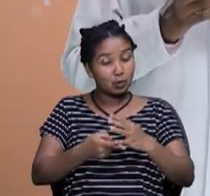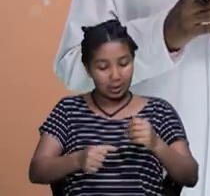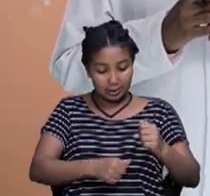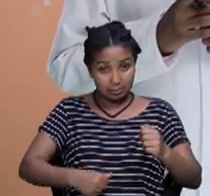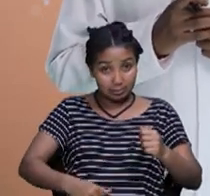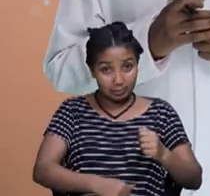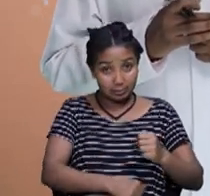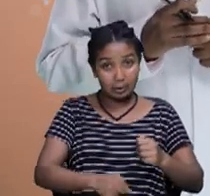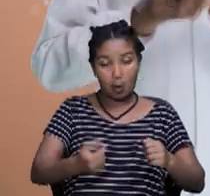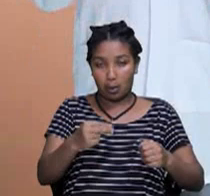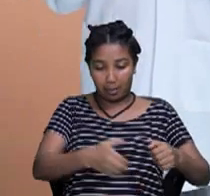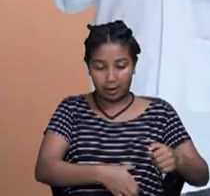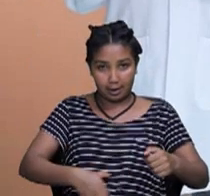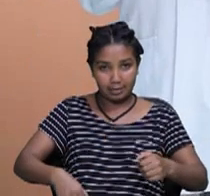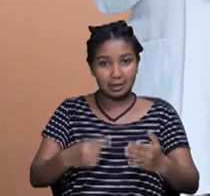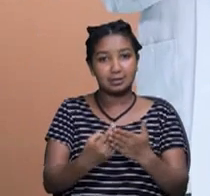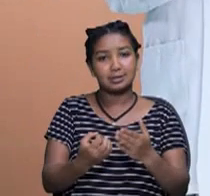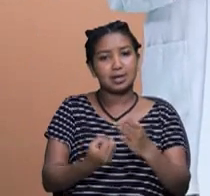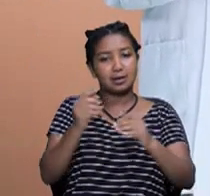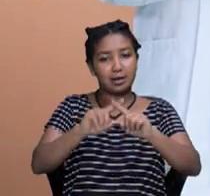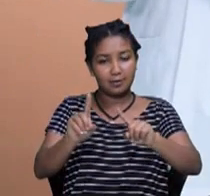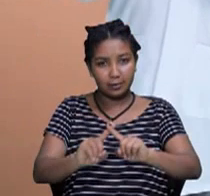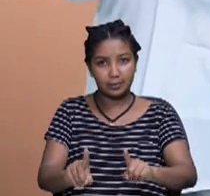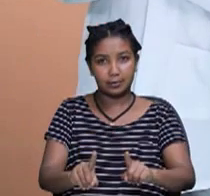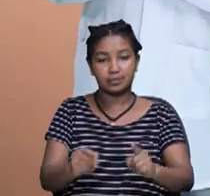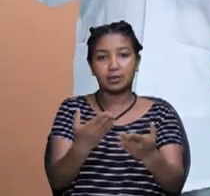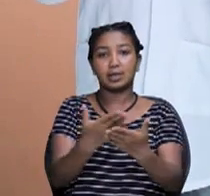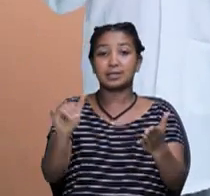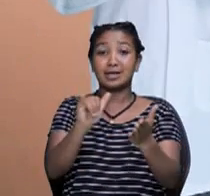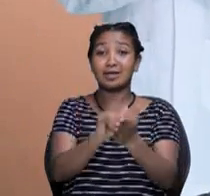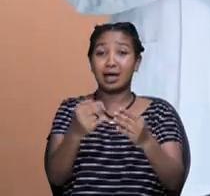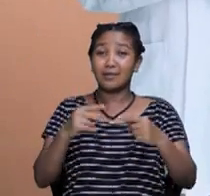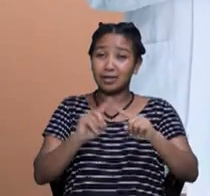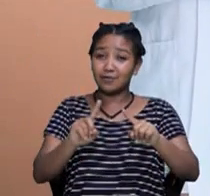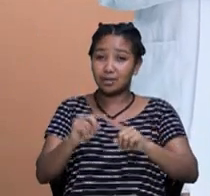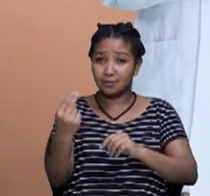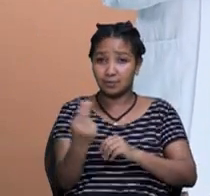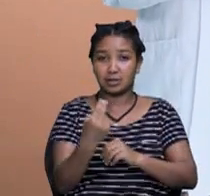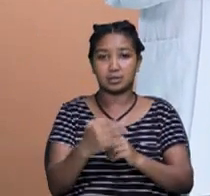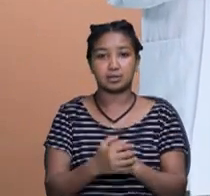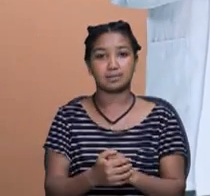and pancreas gland. It secretes different things that have different functions.